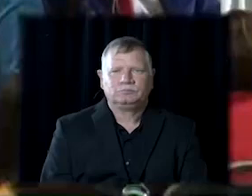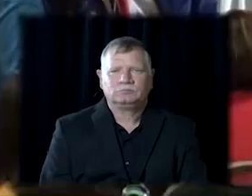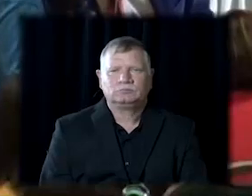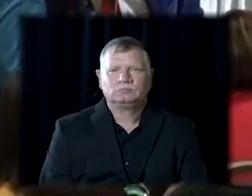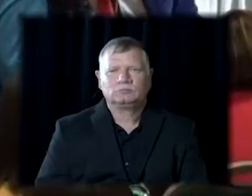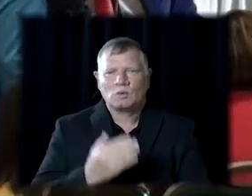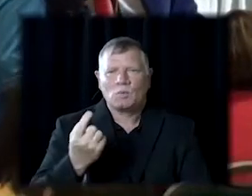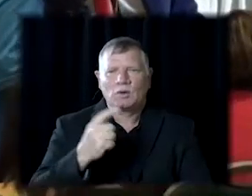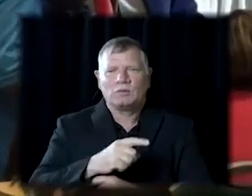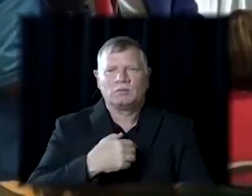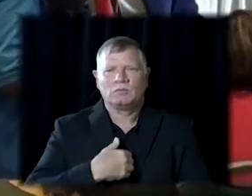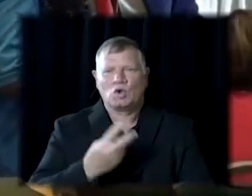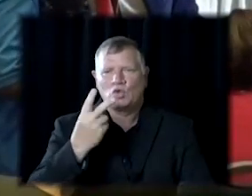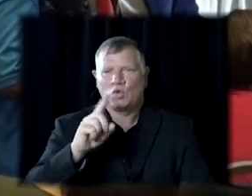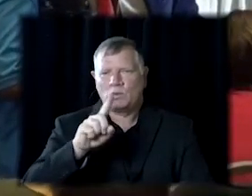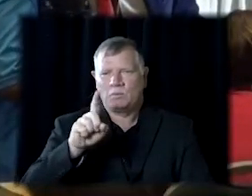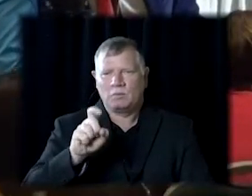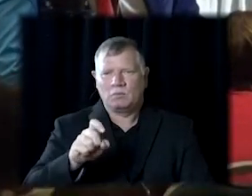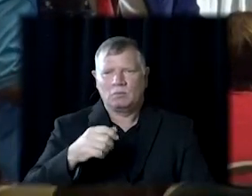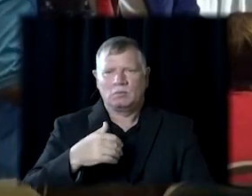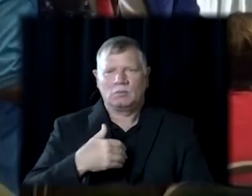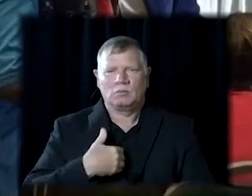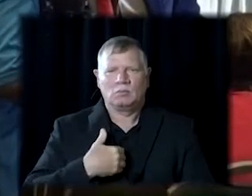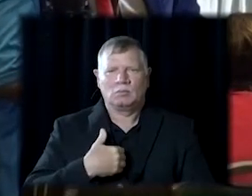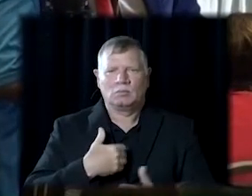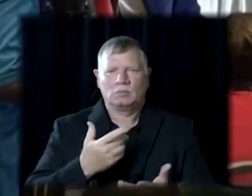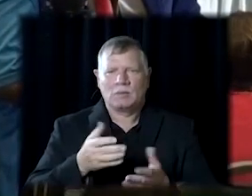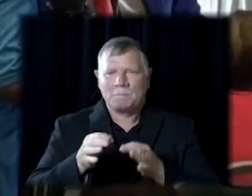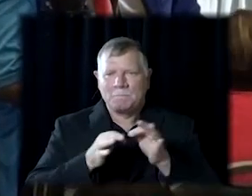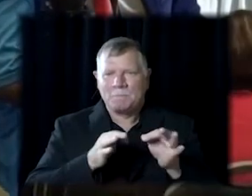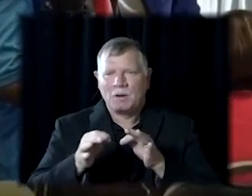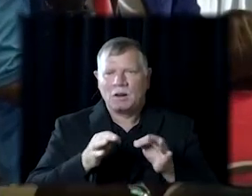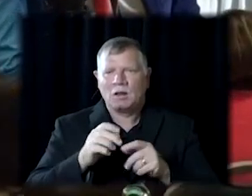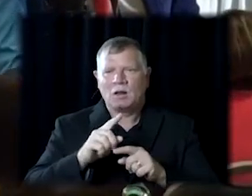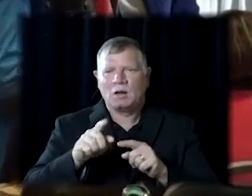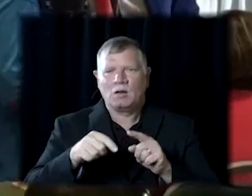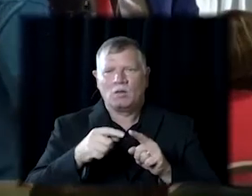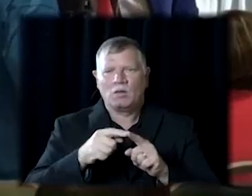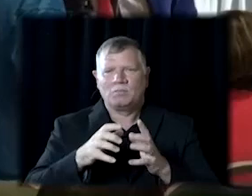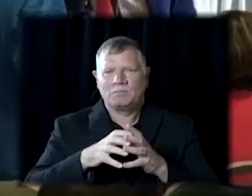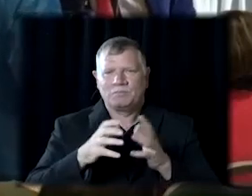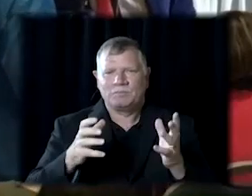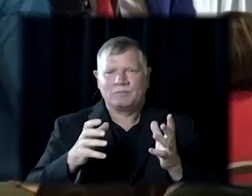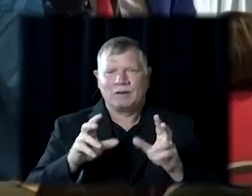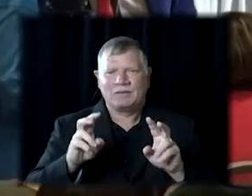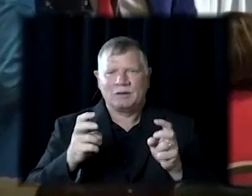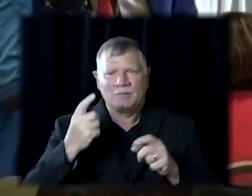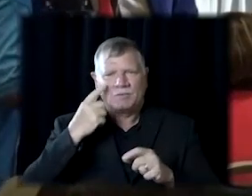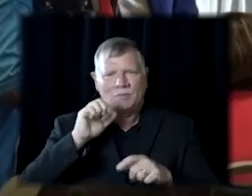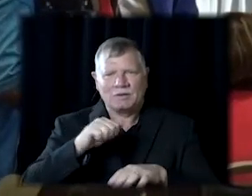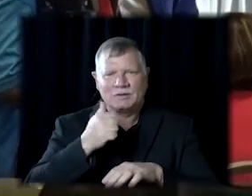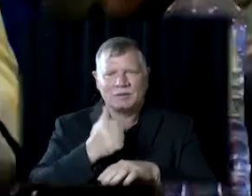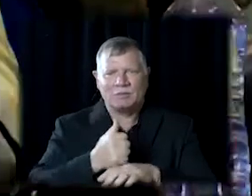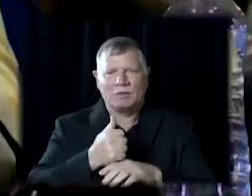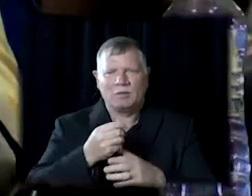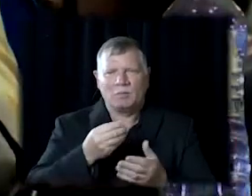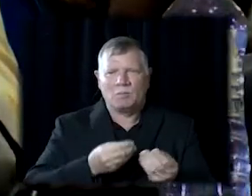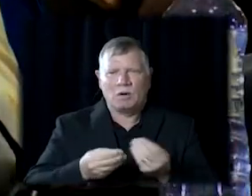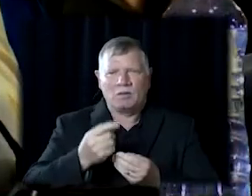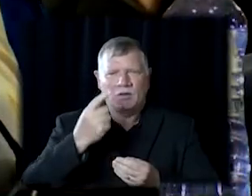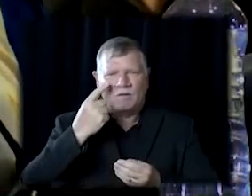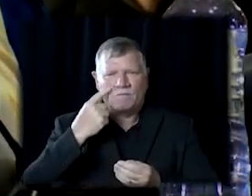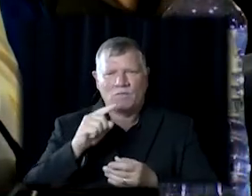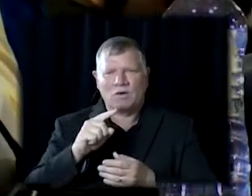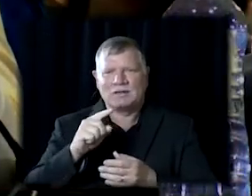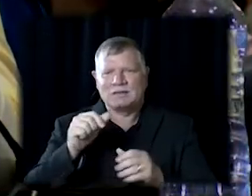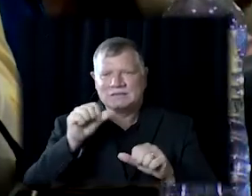Bien, buenos días. Tengo dos preguntas. Me gustaría que en concreto se explicara cuán extenso va a ser el término para establecer el presupuesto para ciencia